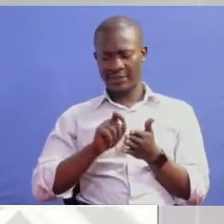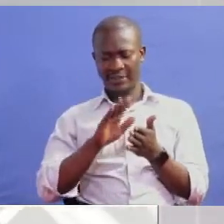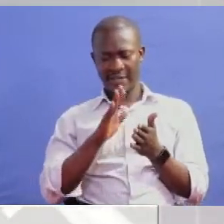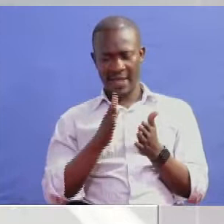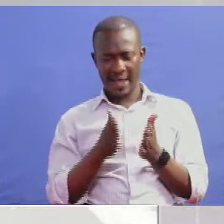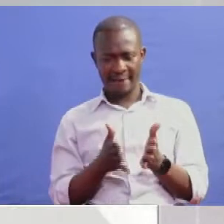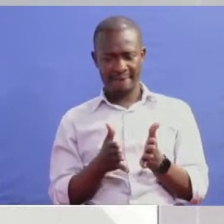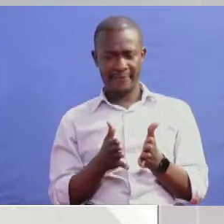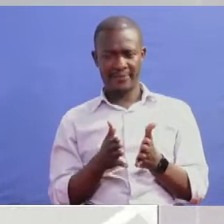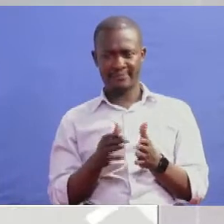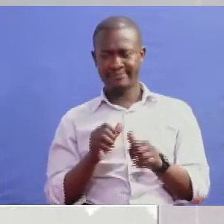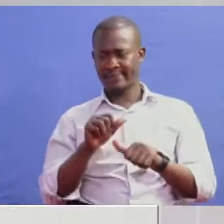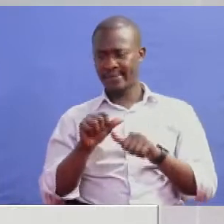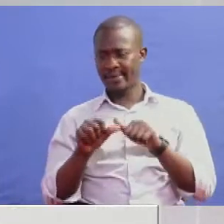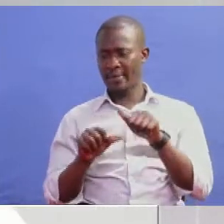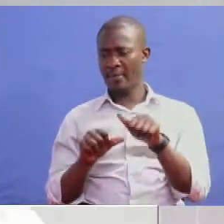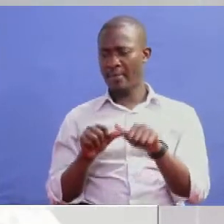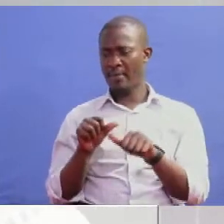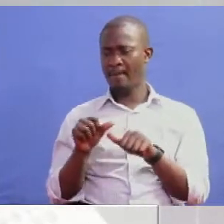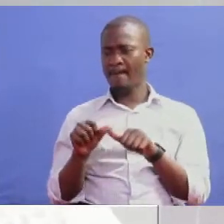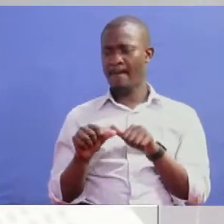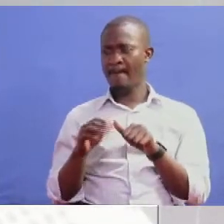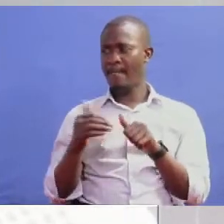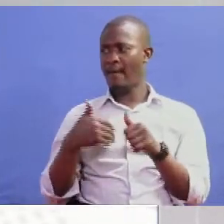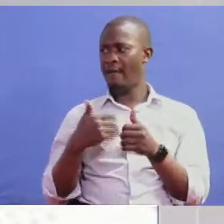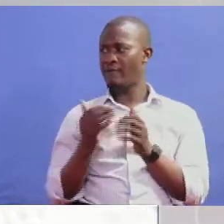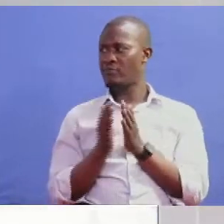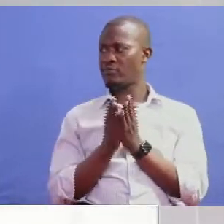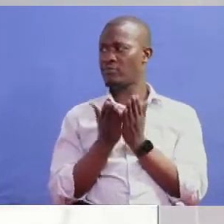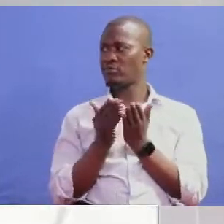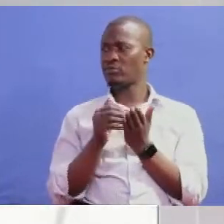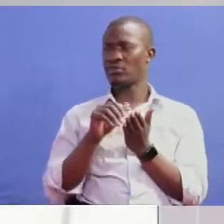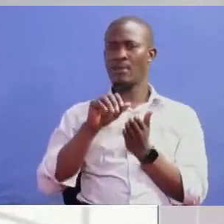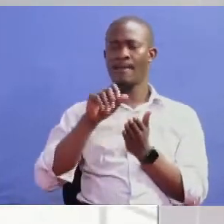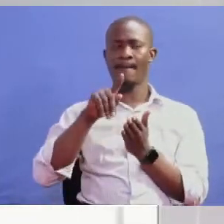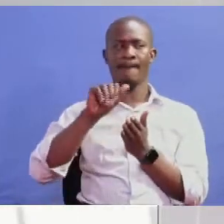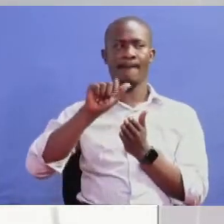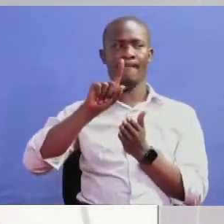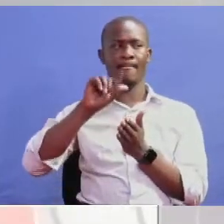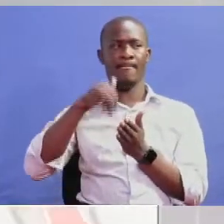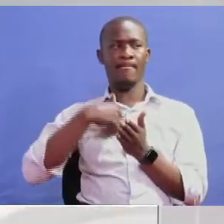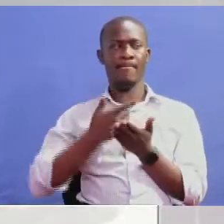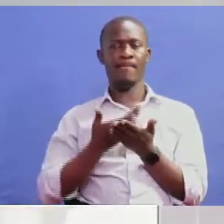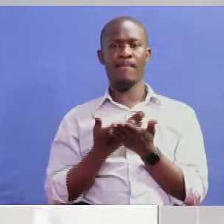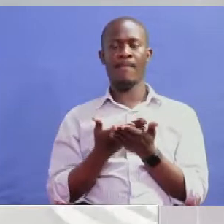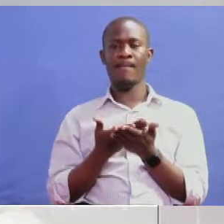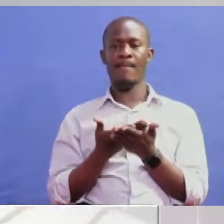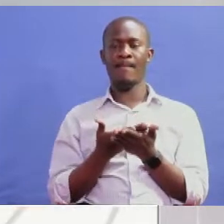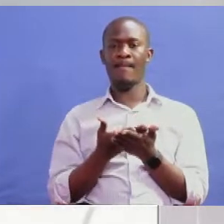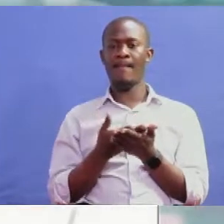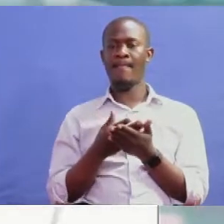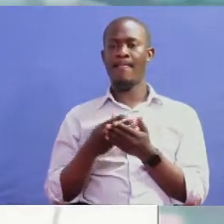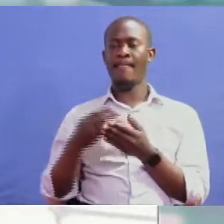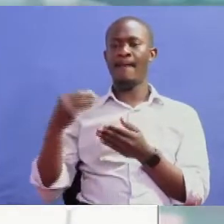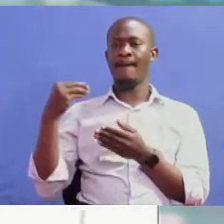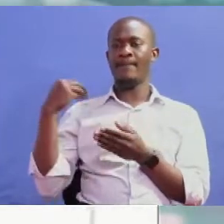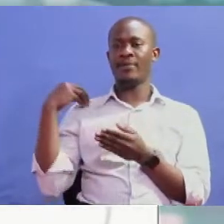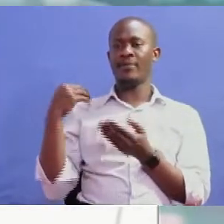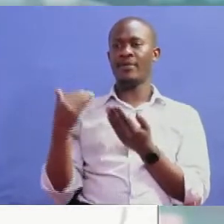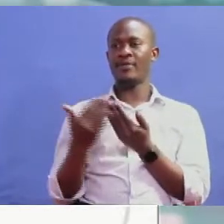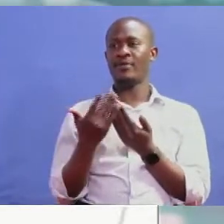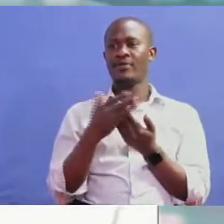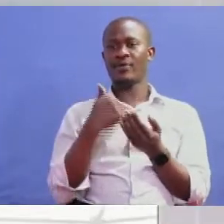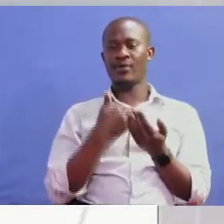written about, I have his book here. Paul Kitemu has written about Practical Guide on